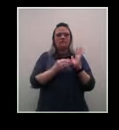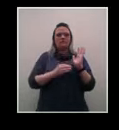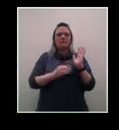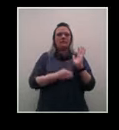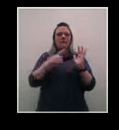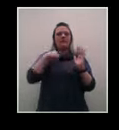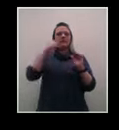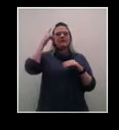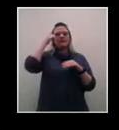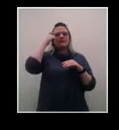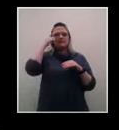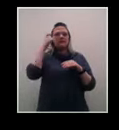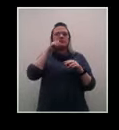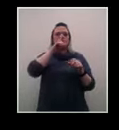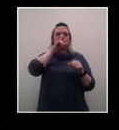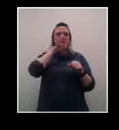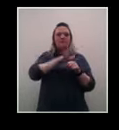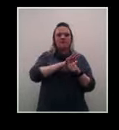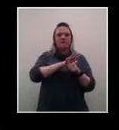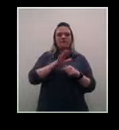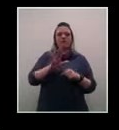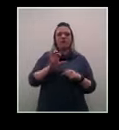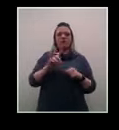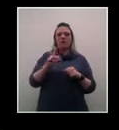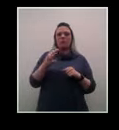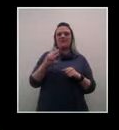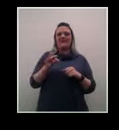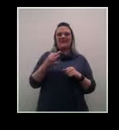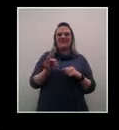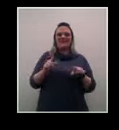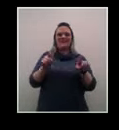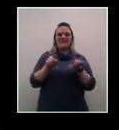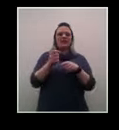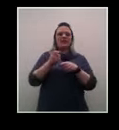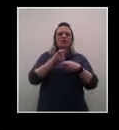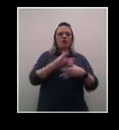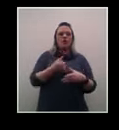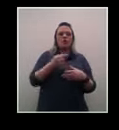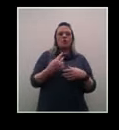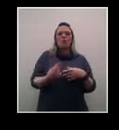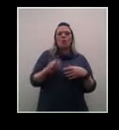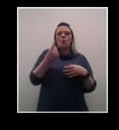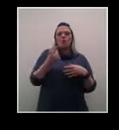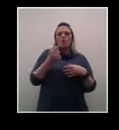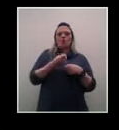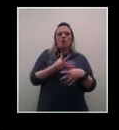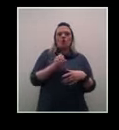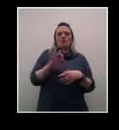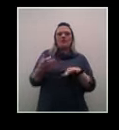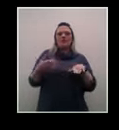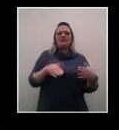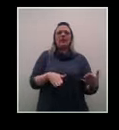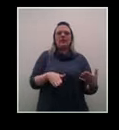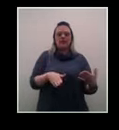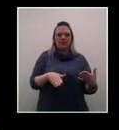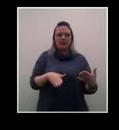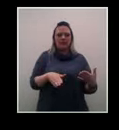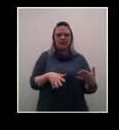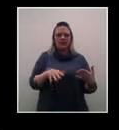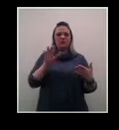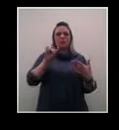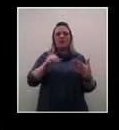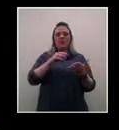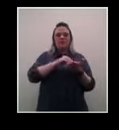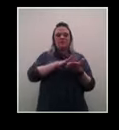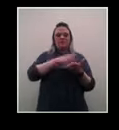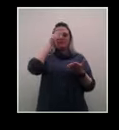suspicious or confirmed COVID-19 as a cause or one of the causes of death. So those data